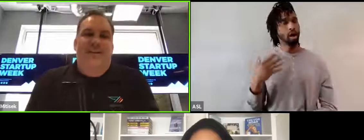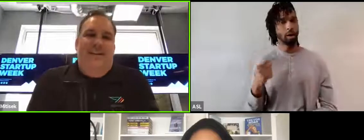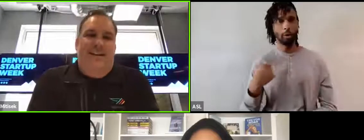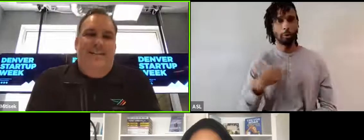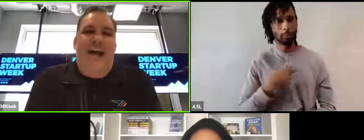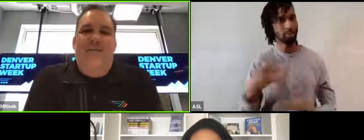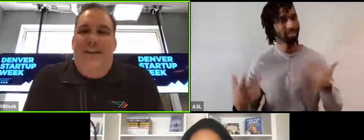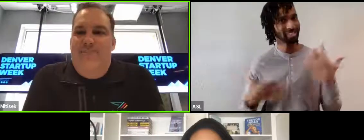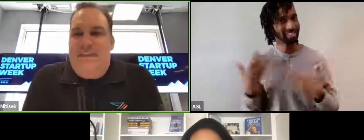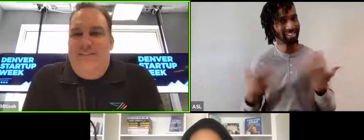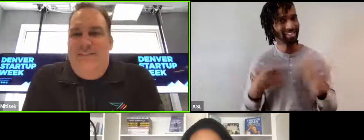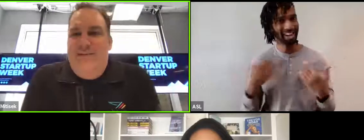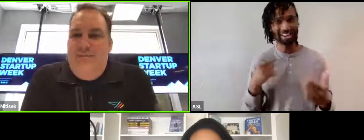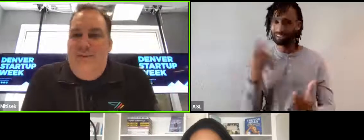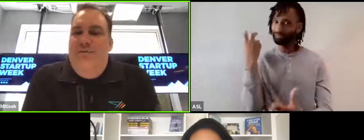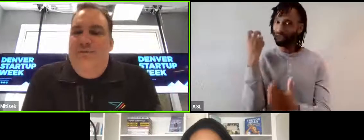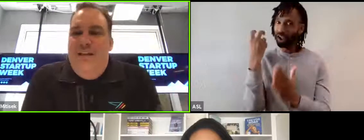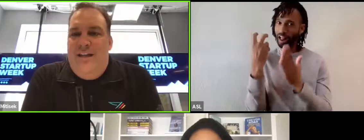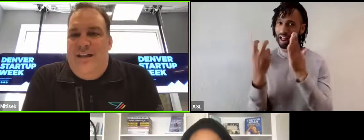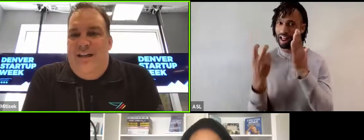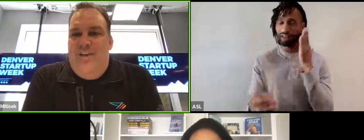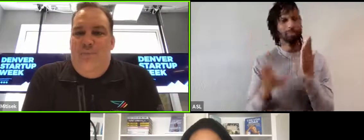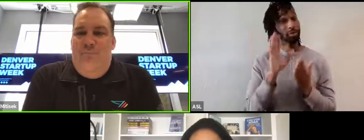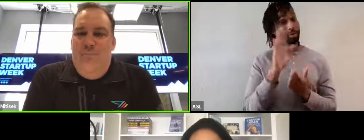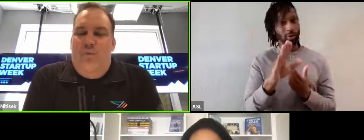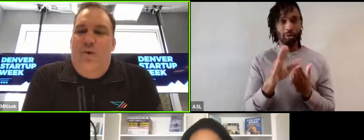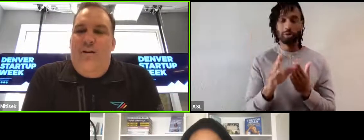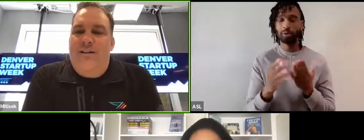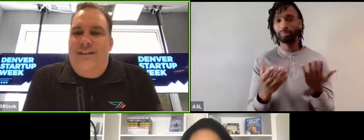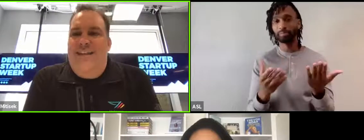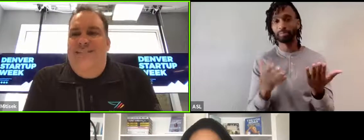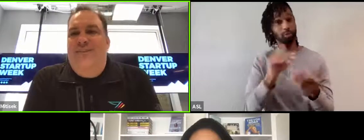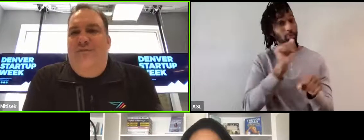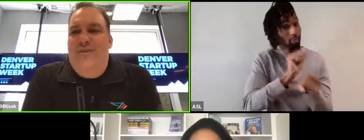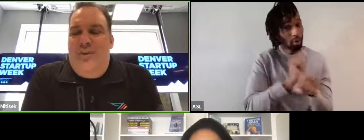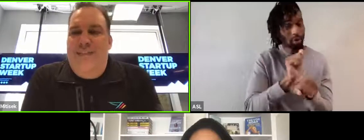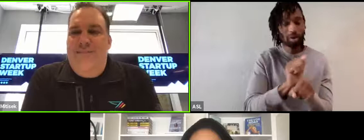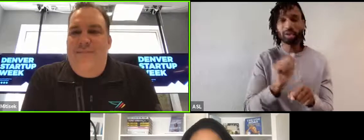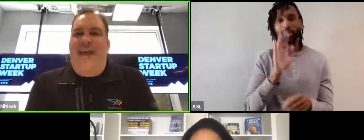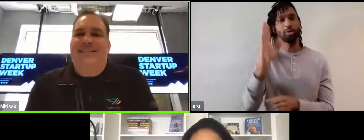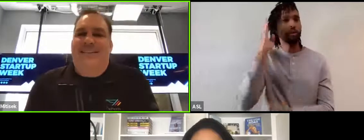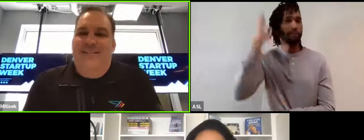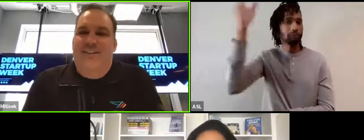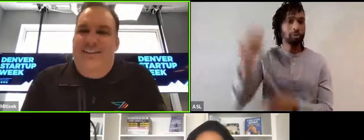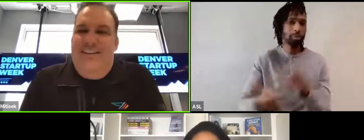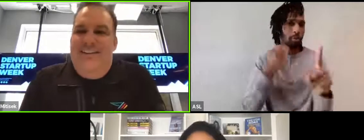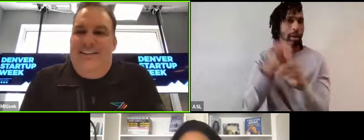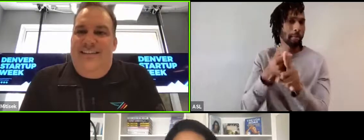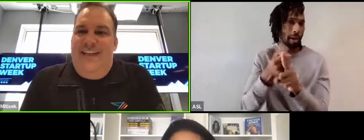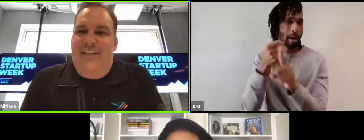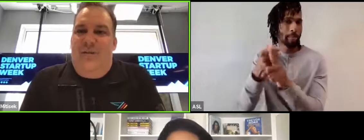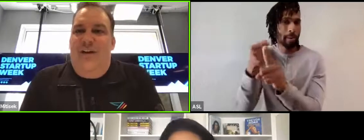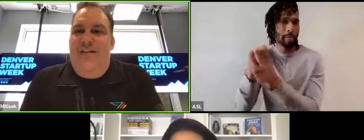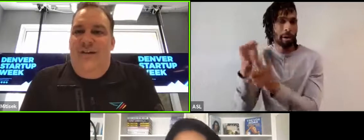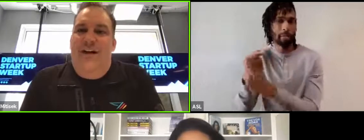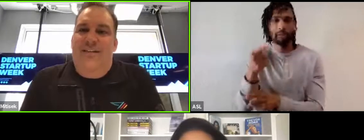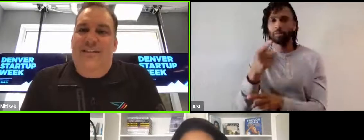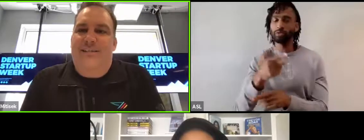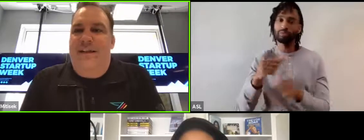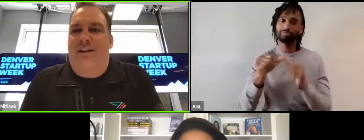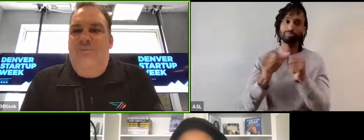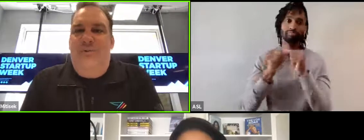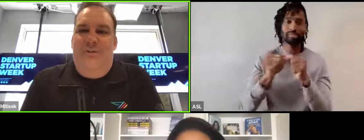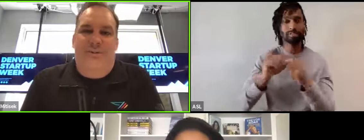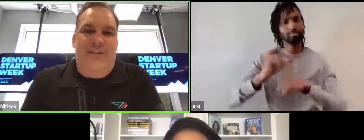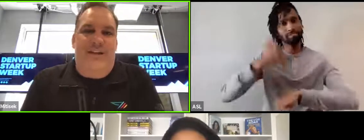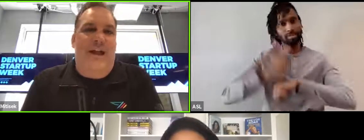to dive in to you, your work, and your future impact as you continue to set the stage for